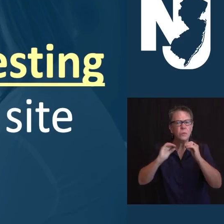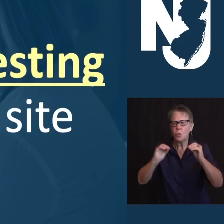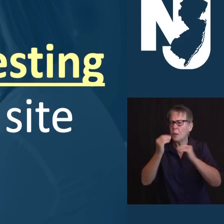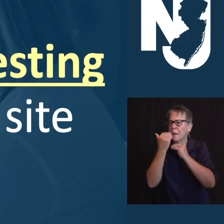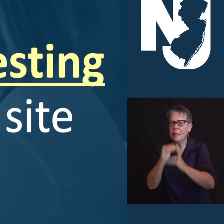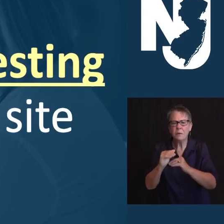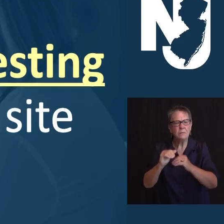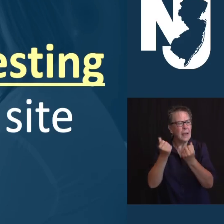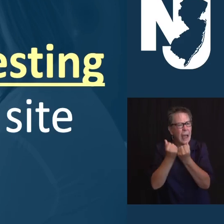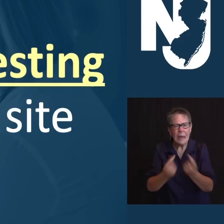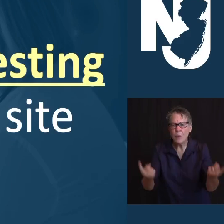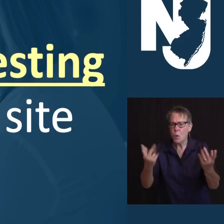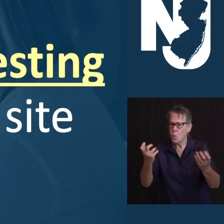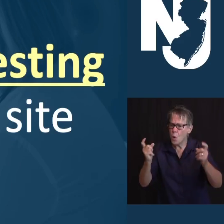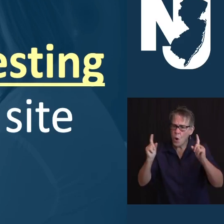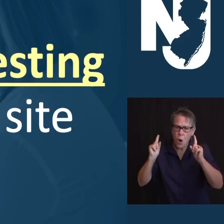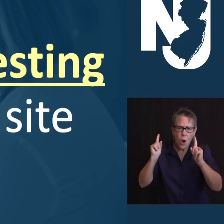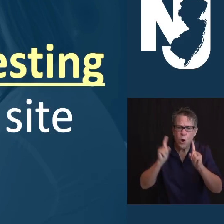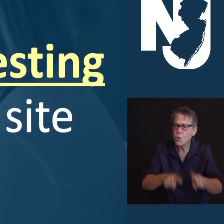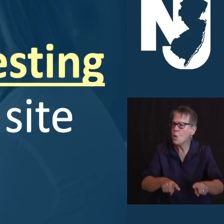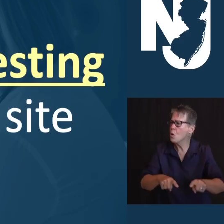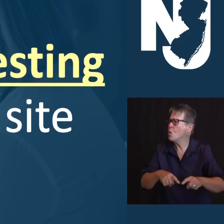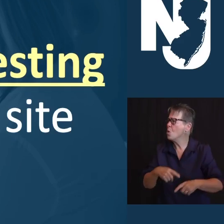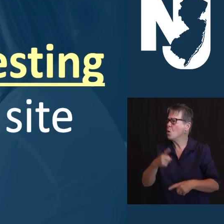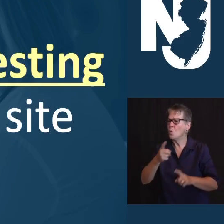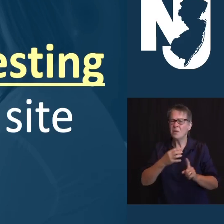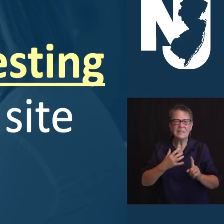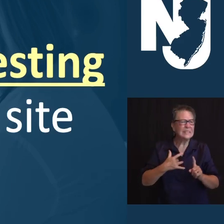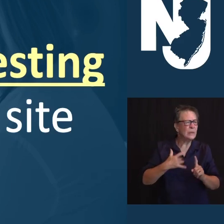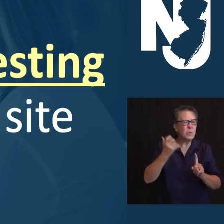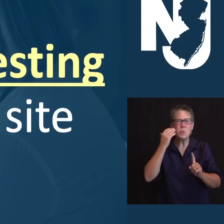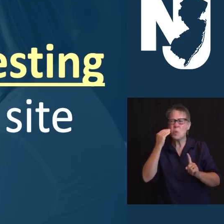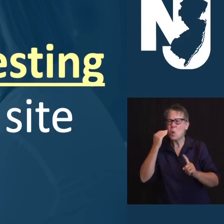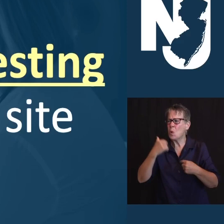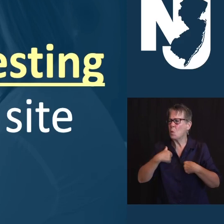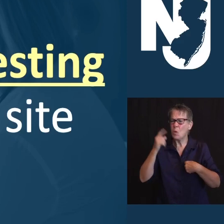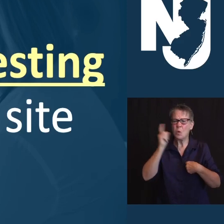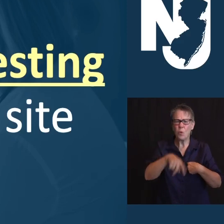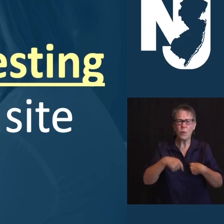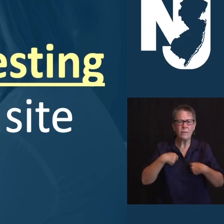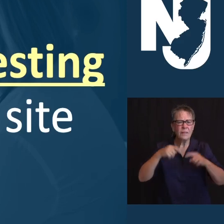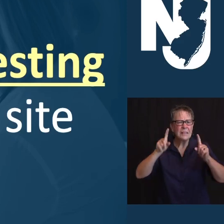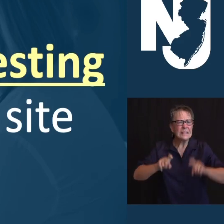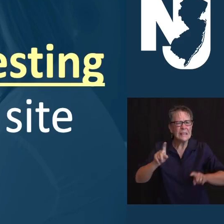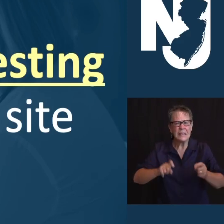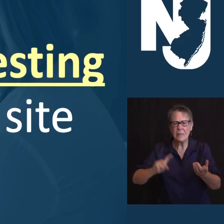you, please go to our COVID-19 information hub at